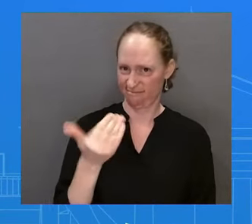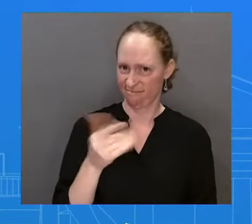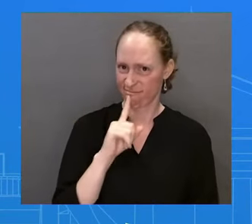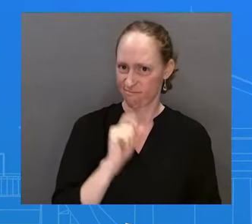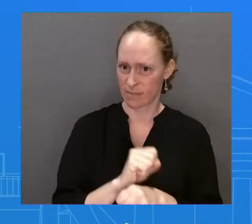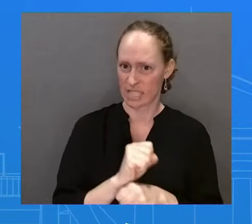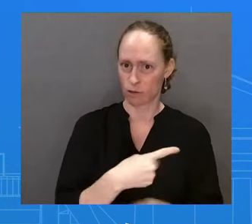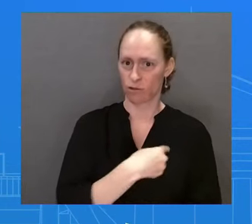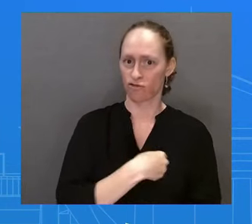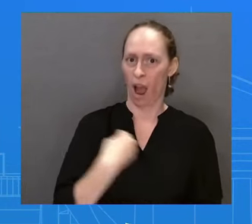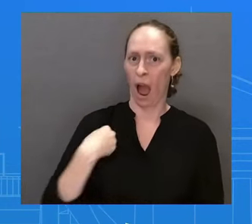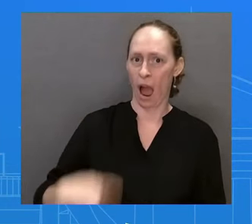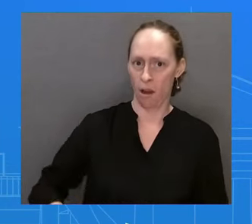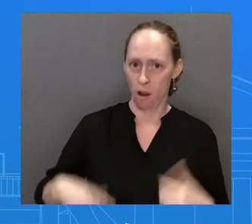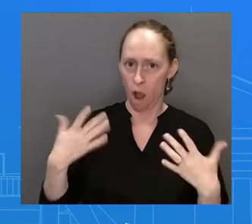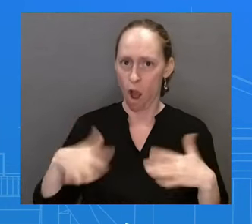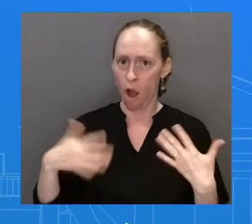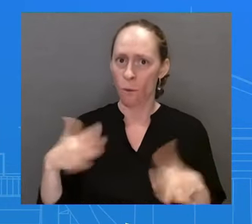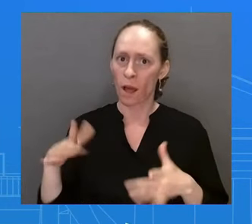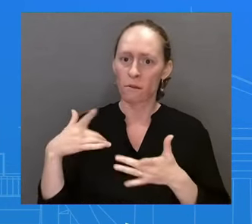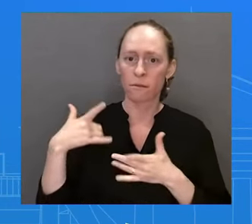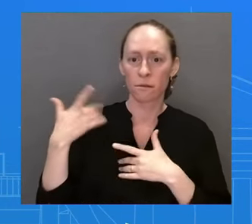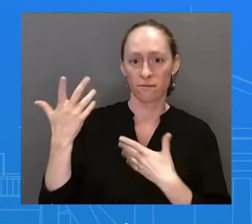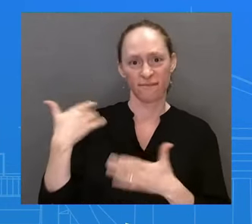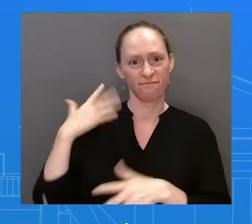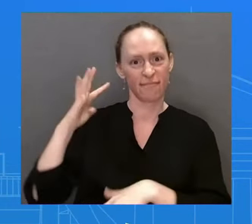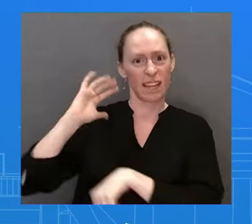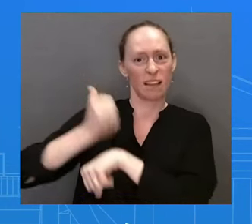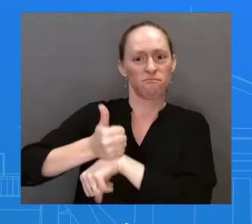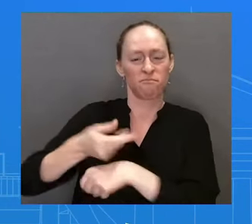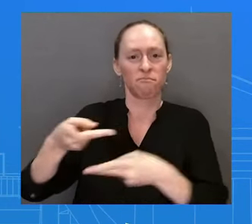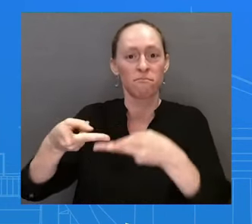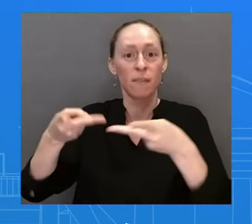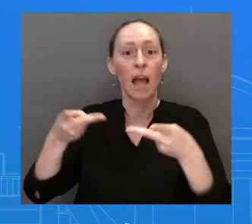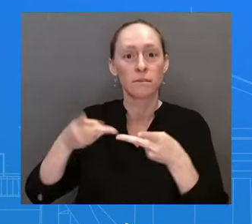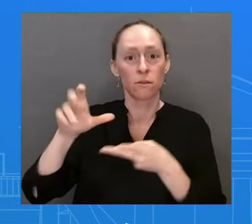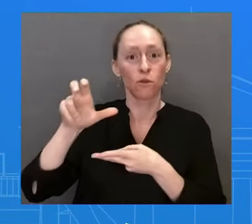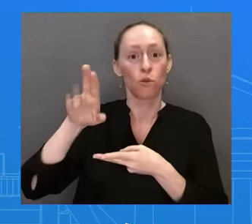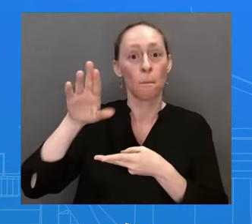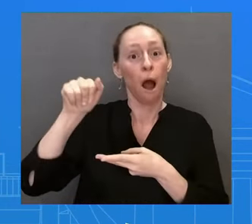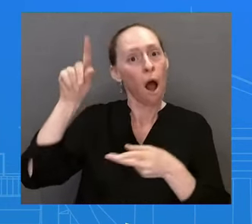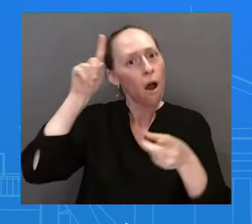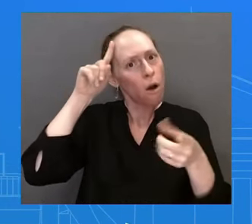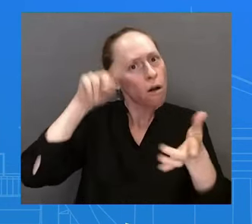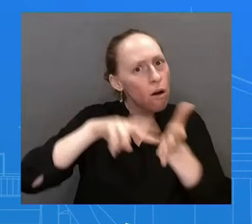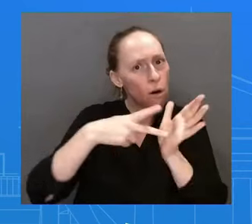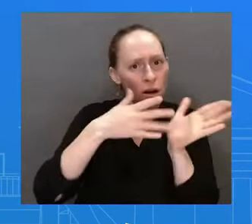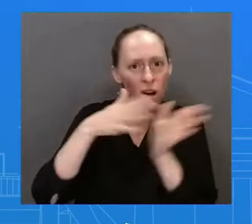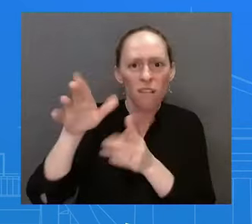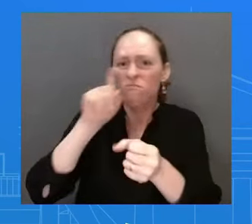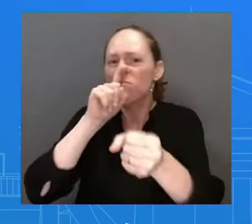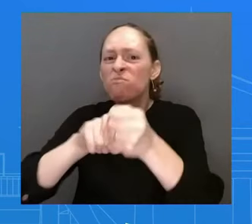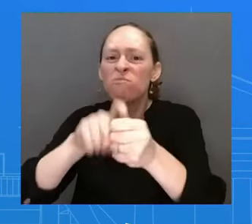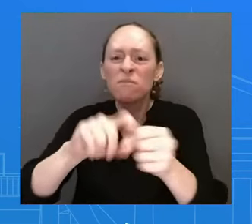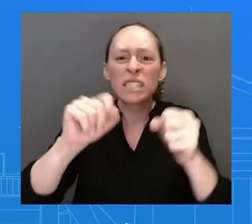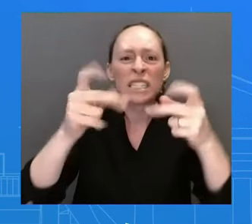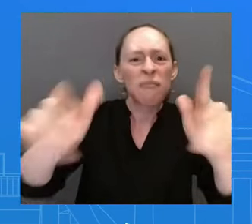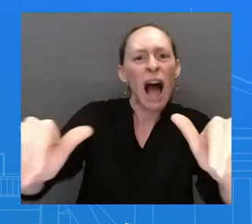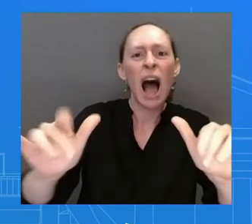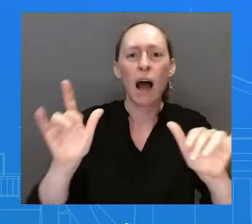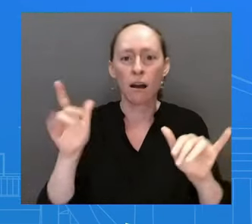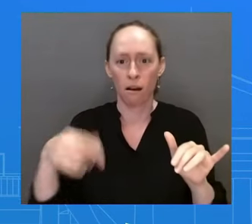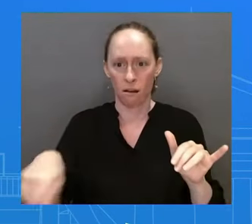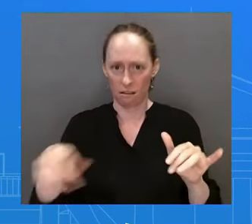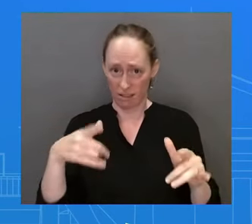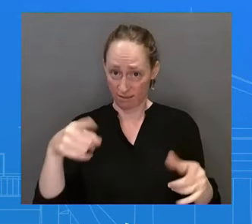threat posed by this facility, and just bottom line, how concerned should Americans be that the Chinese are listening to us from this facility? Yeah, so look, I think you can understand